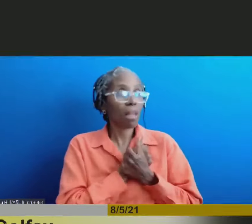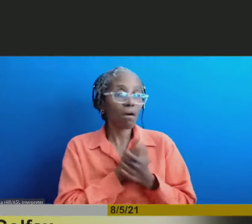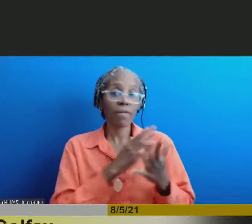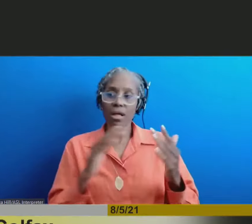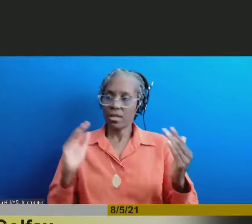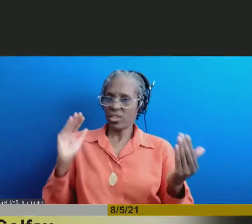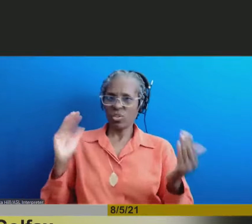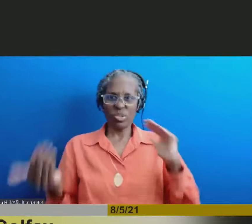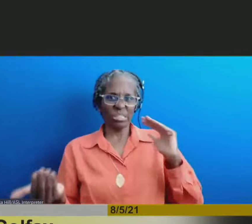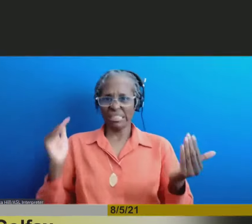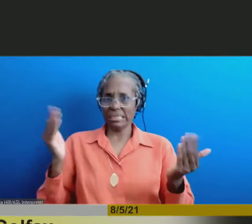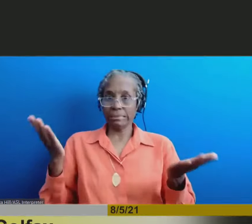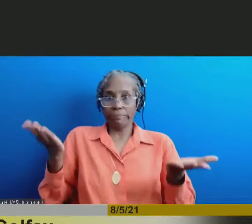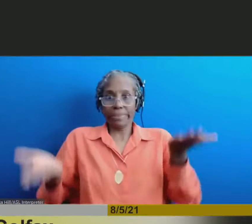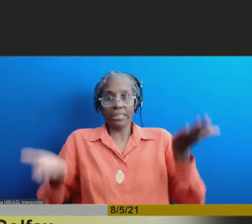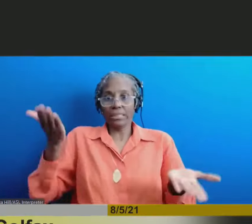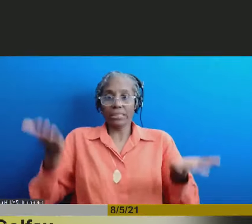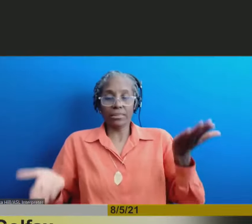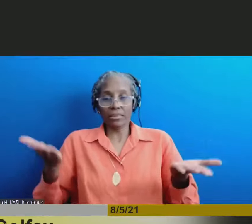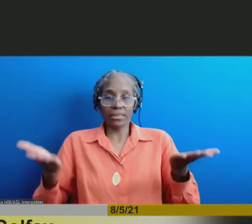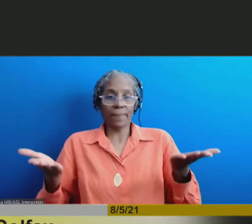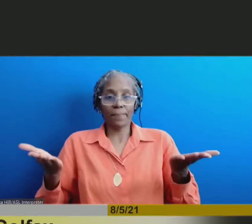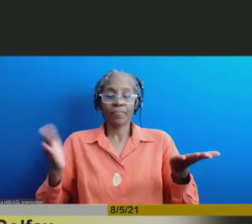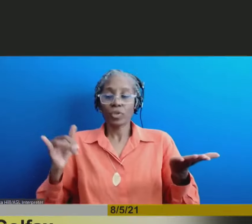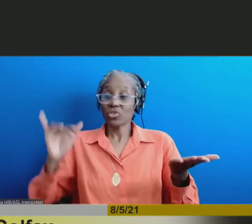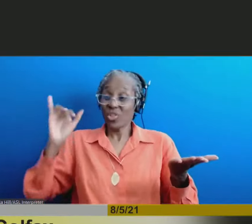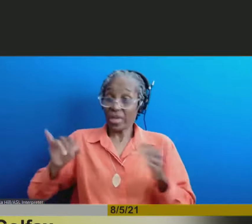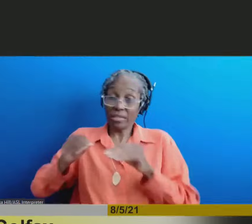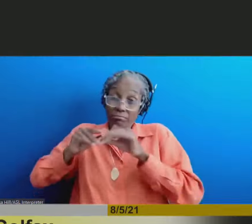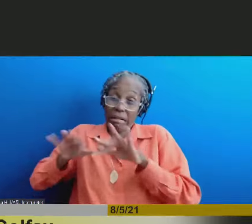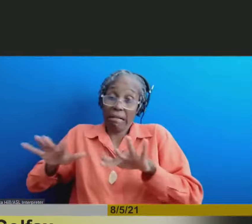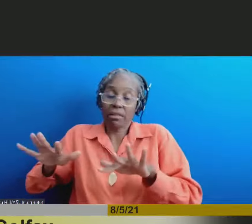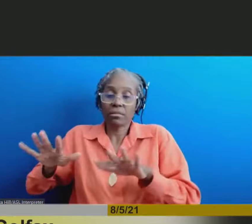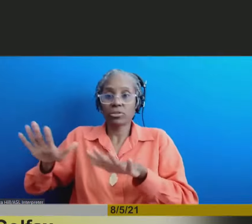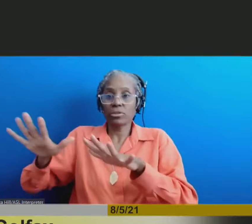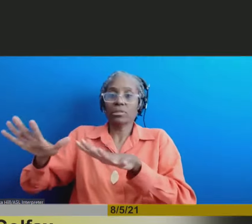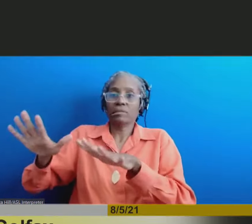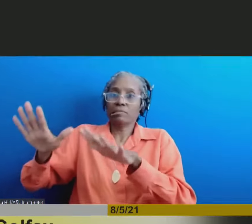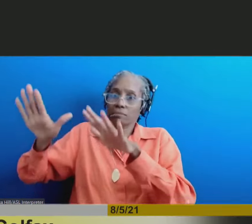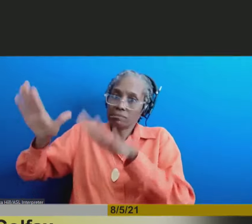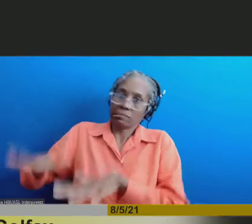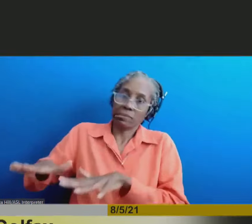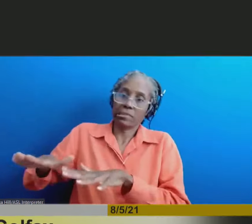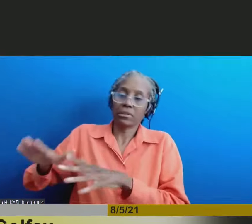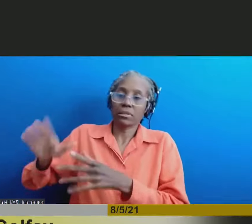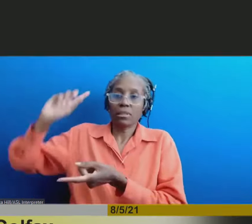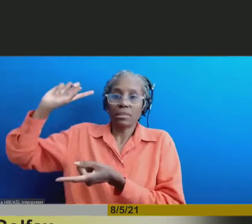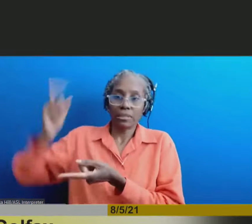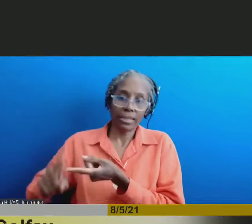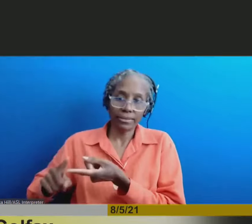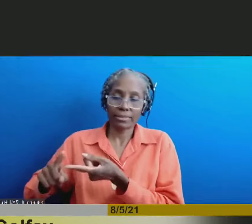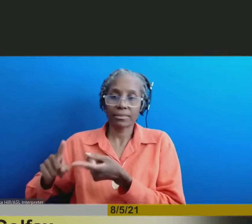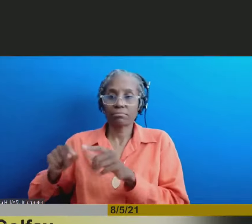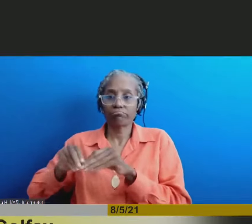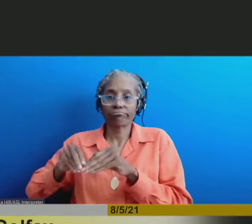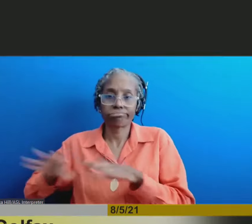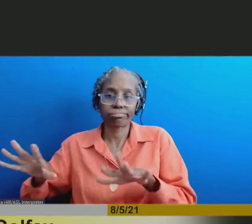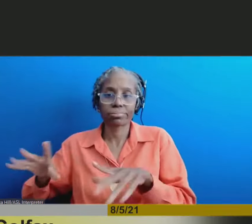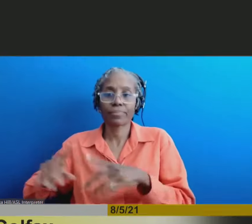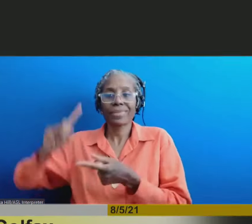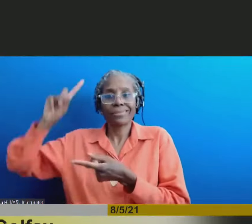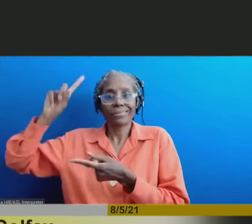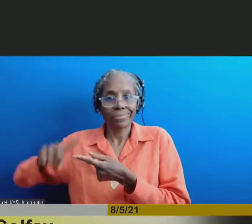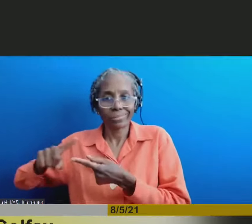also trying to slow the spread of the virus and prevent the most serious consequences, hospitalizations, and of course,